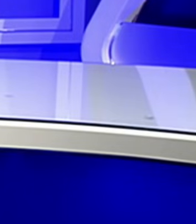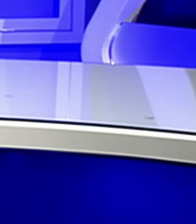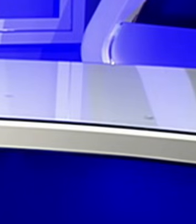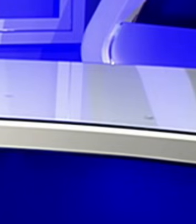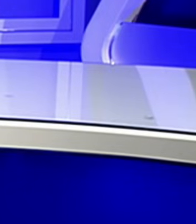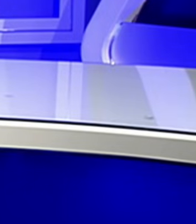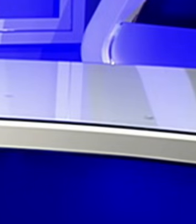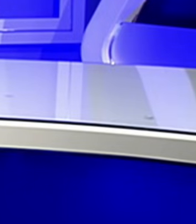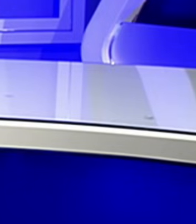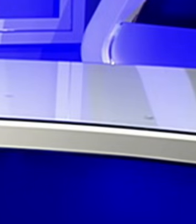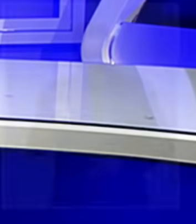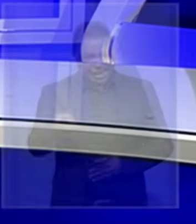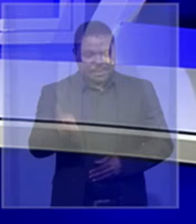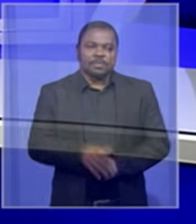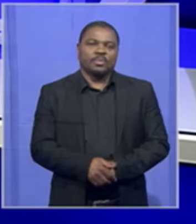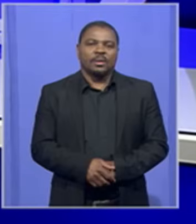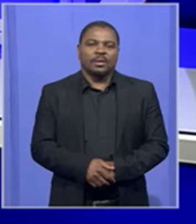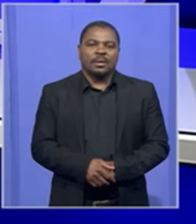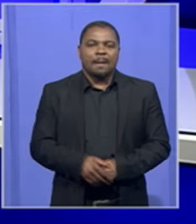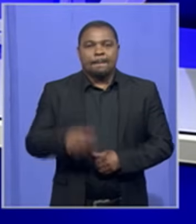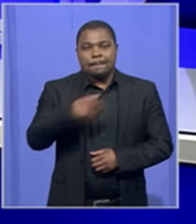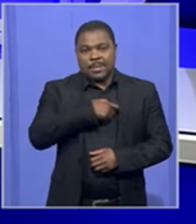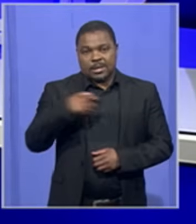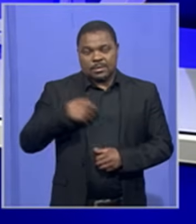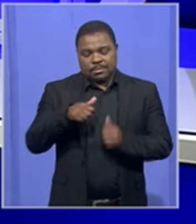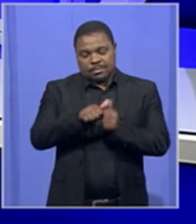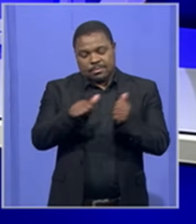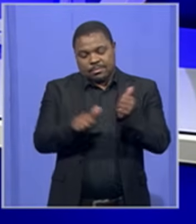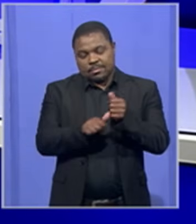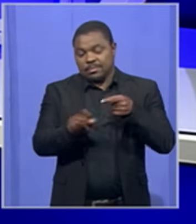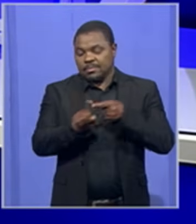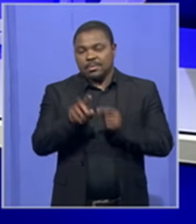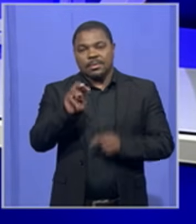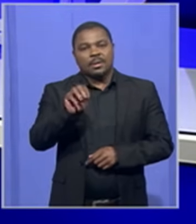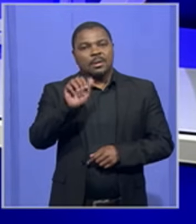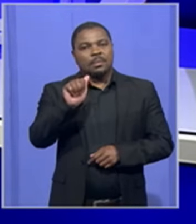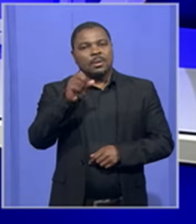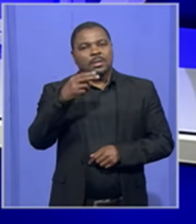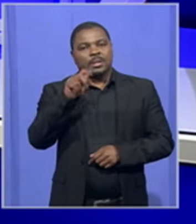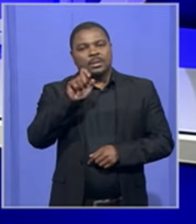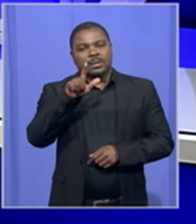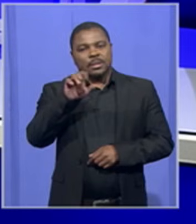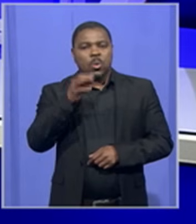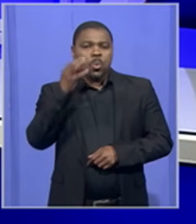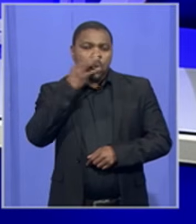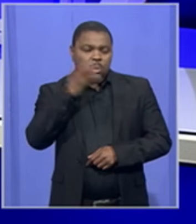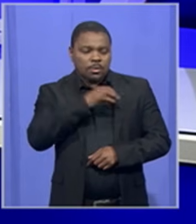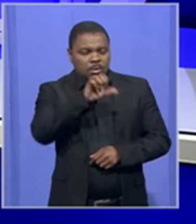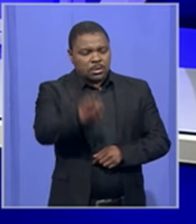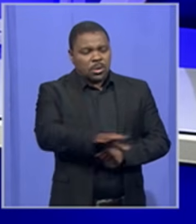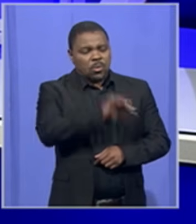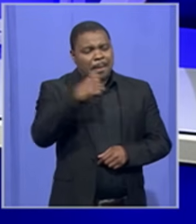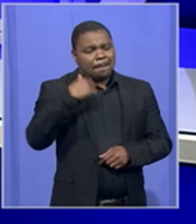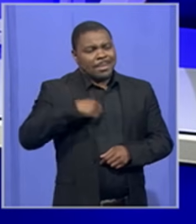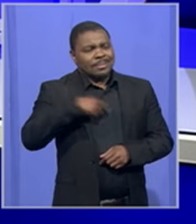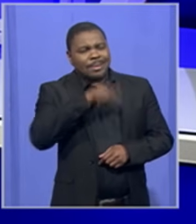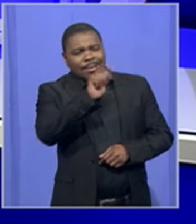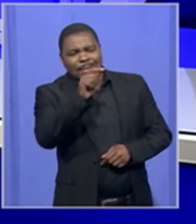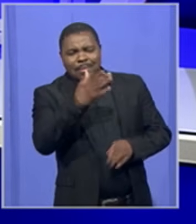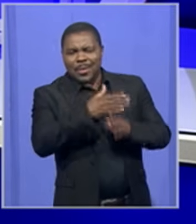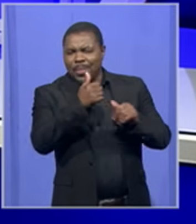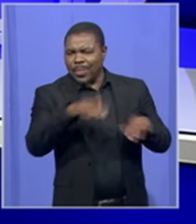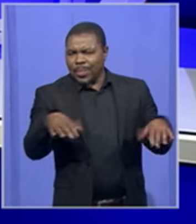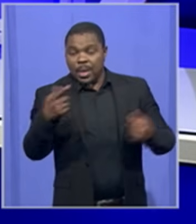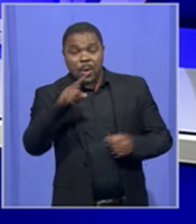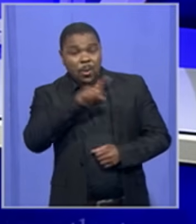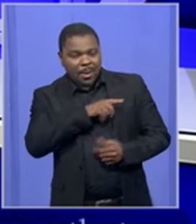Mothoetsho re santse re le mmogo. Motlatsa mopresidente Paul Mashatile a re dimmasepala di le dintsi mo nageng ga di diragatse bontle ka ntlha